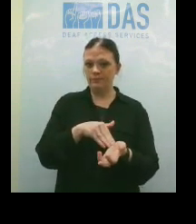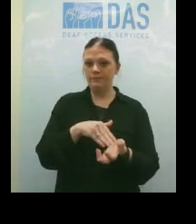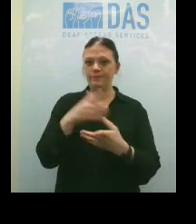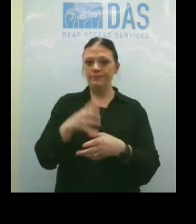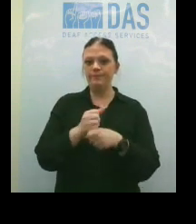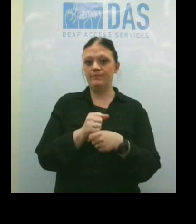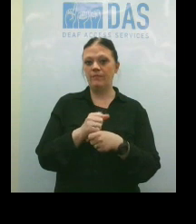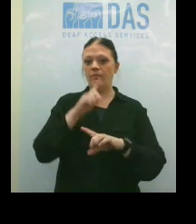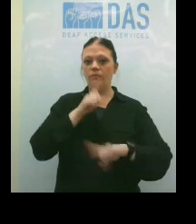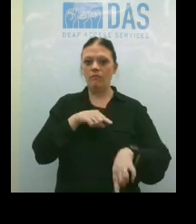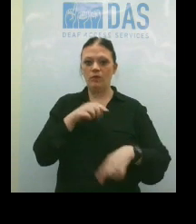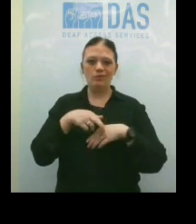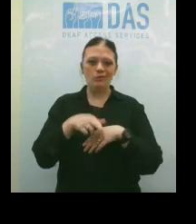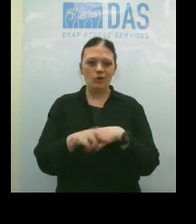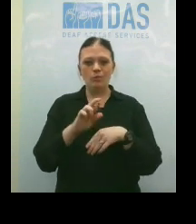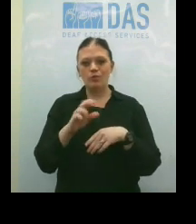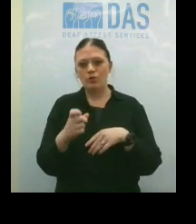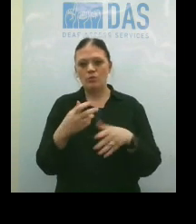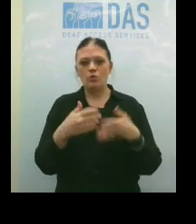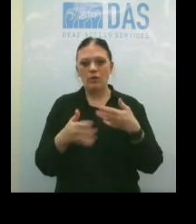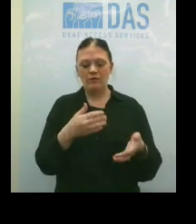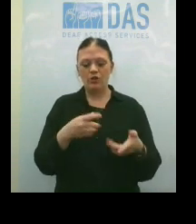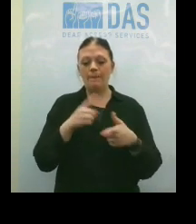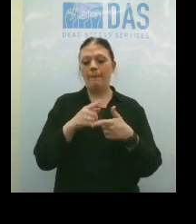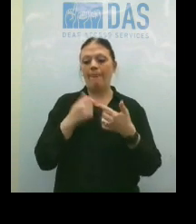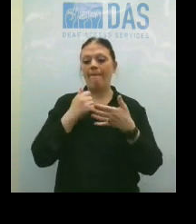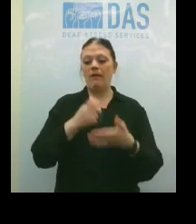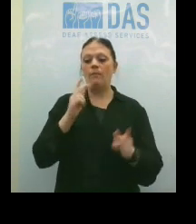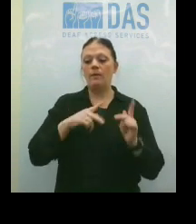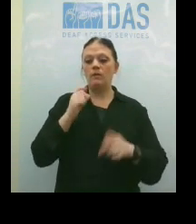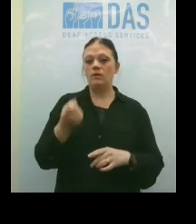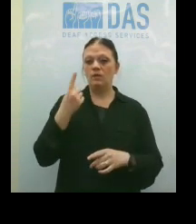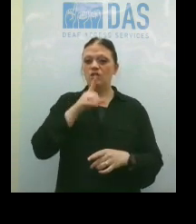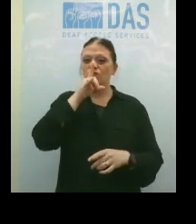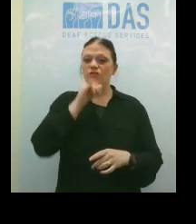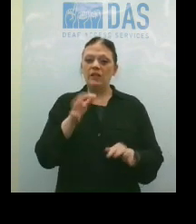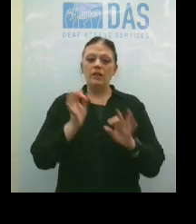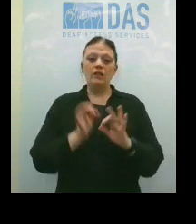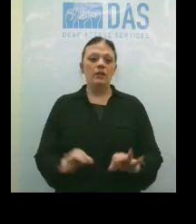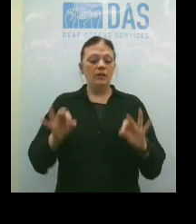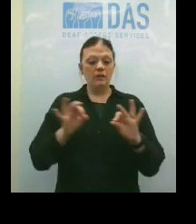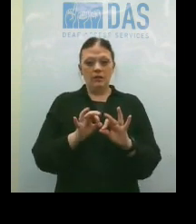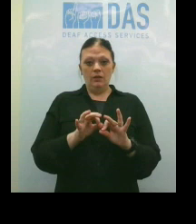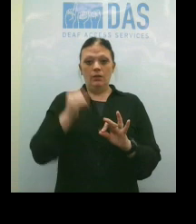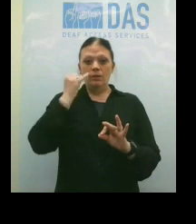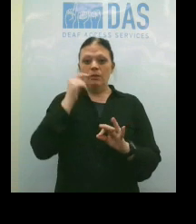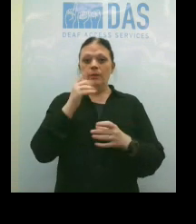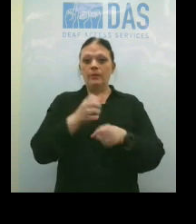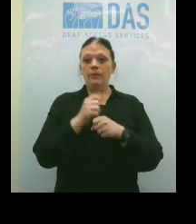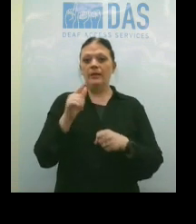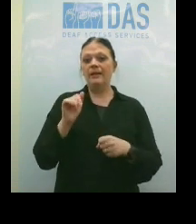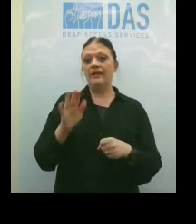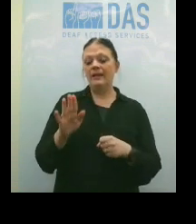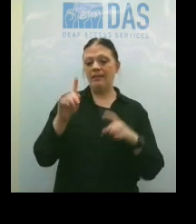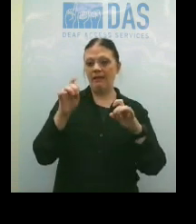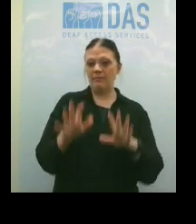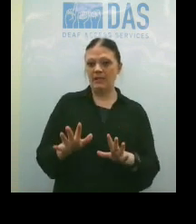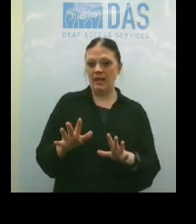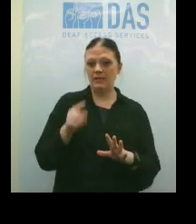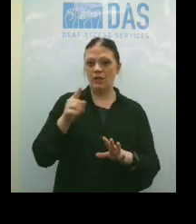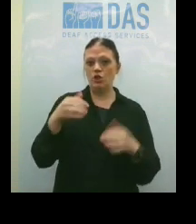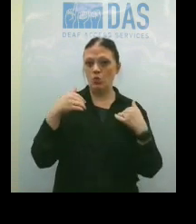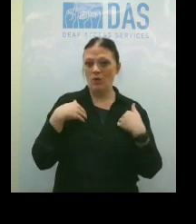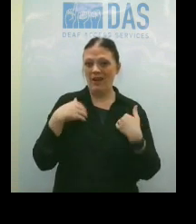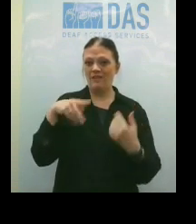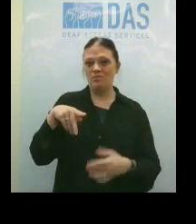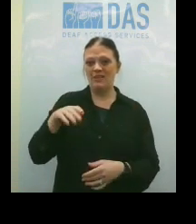a lab order. And I just have to, help people understand it's really important that if you get any laboratory you test and you have a primary